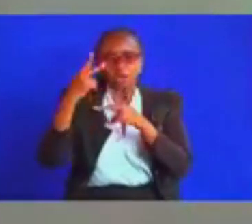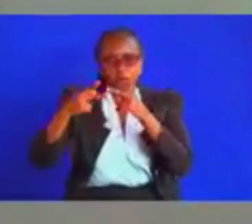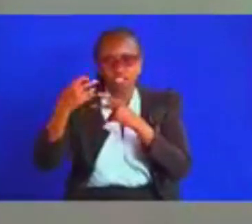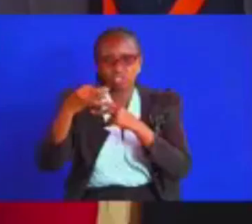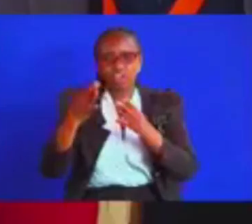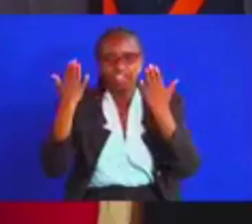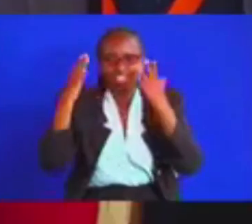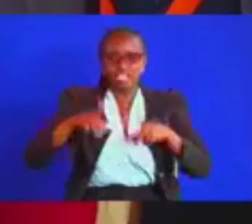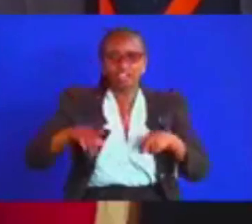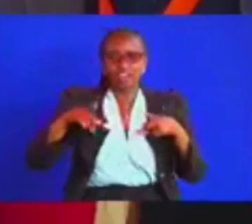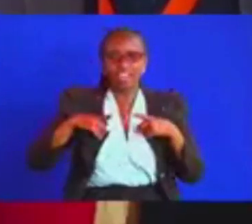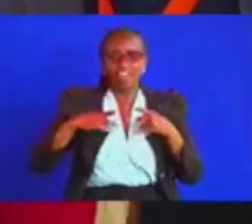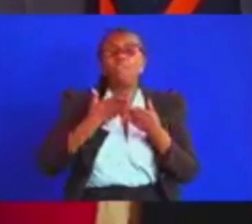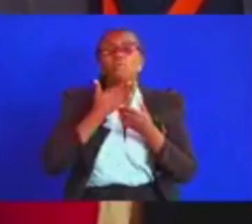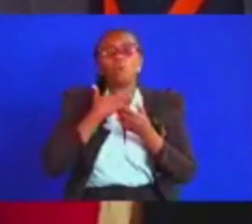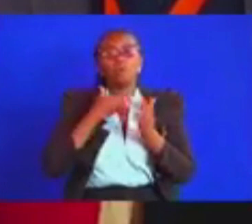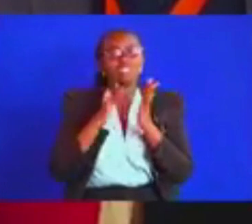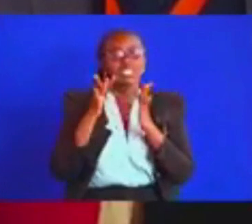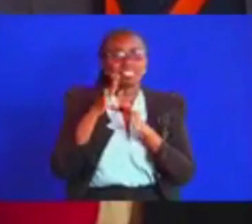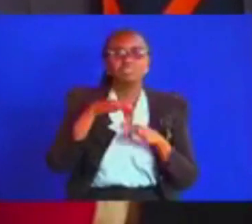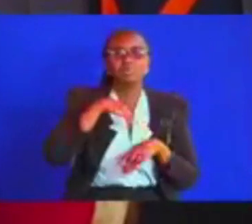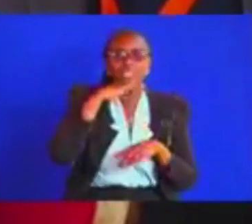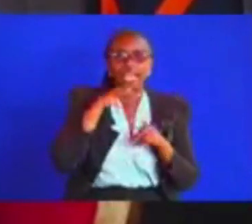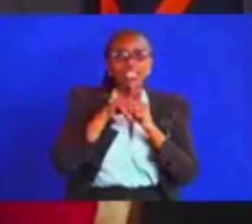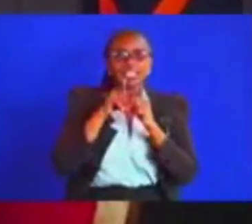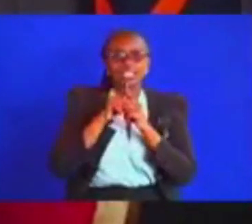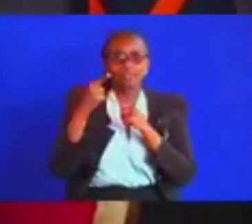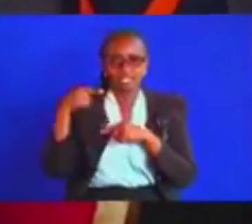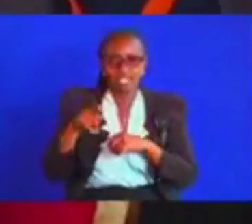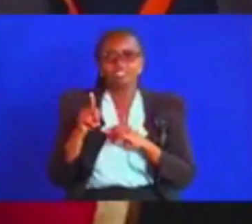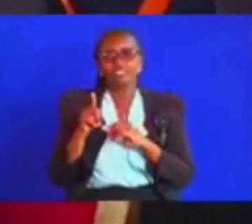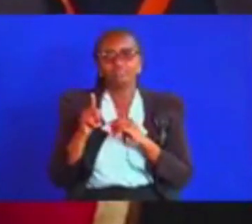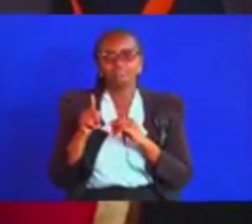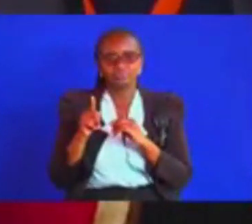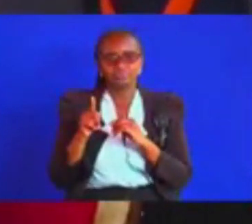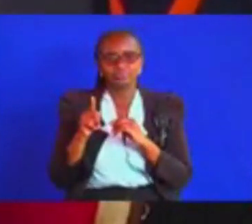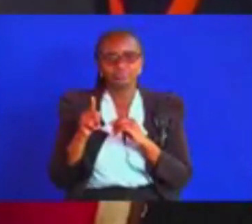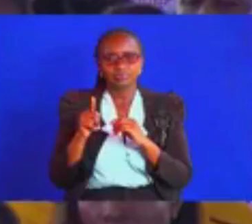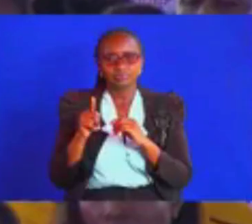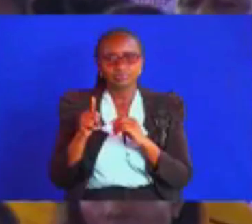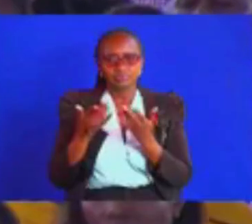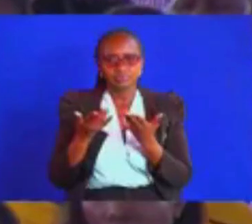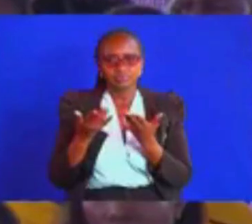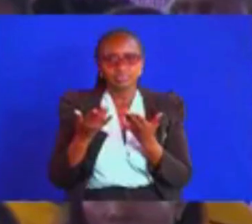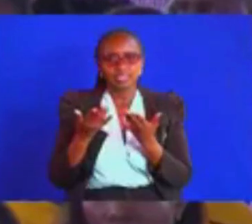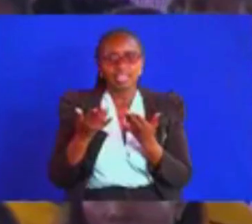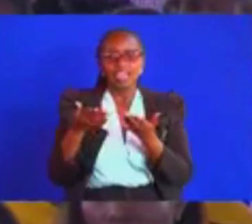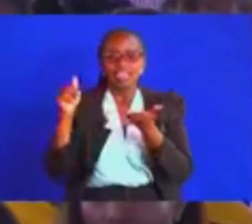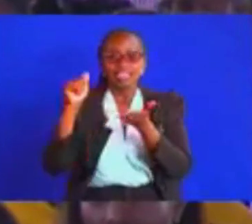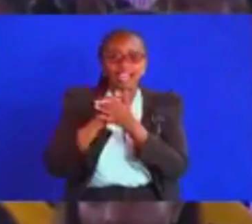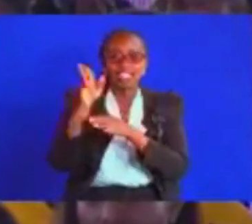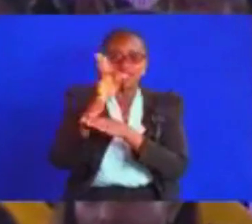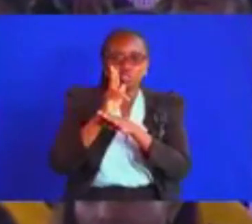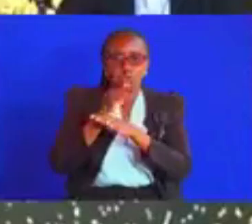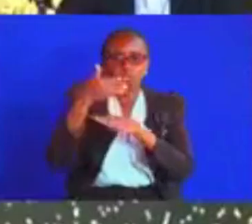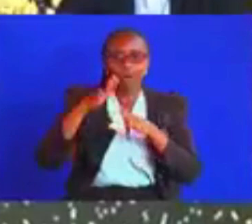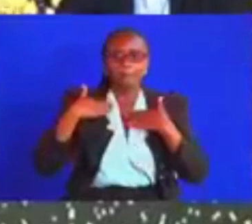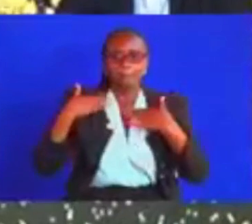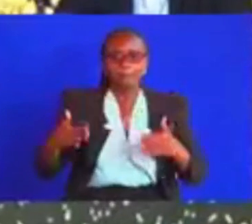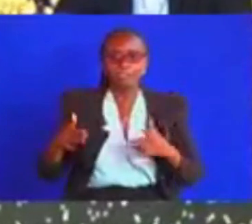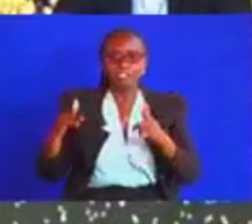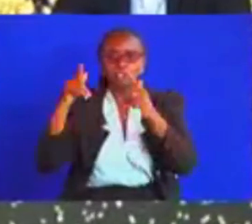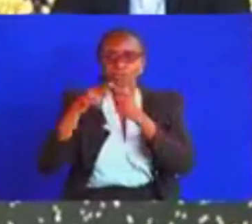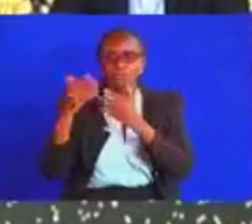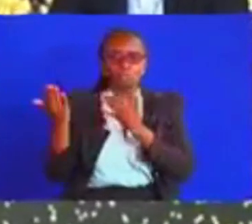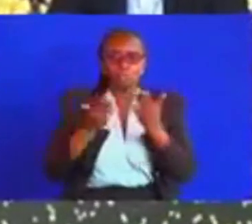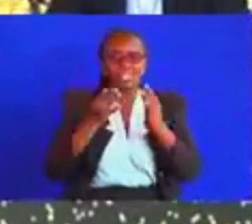demanded that he would have to die and that his blood would be shed. that he used his blood to purchase